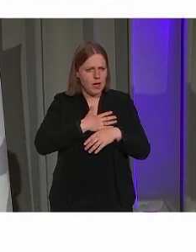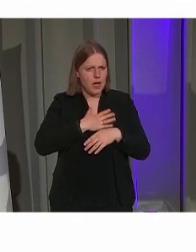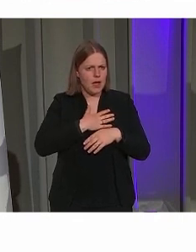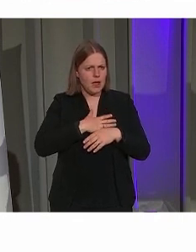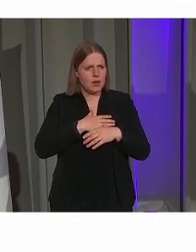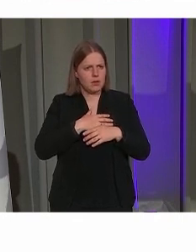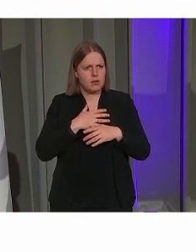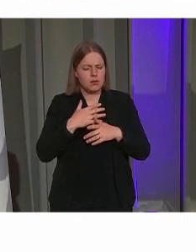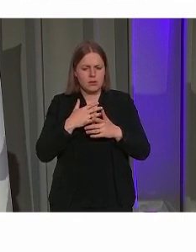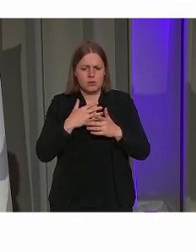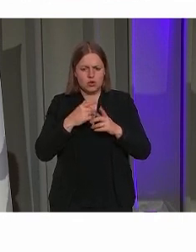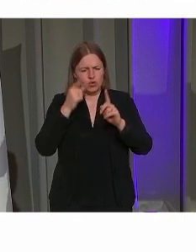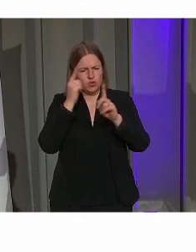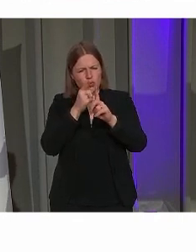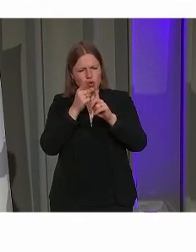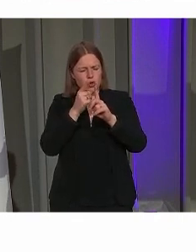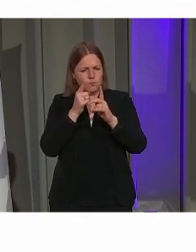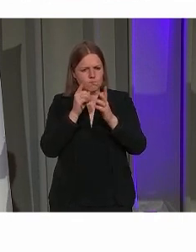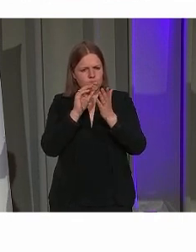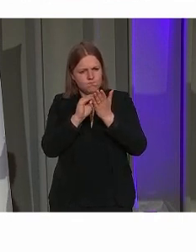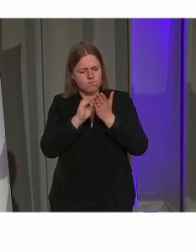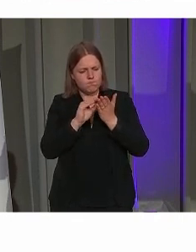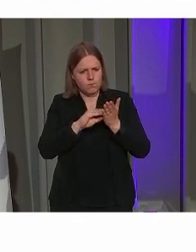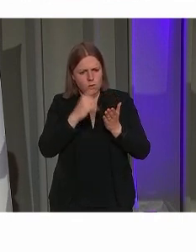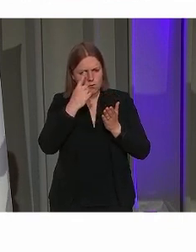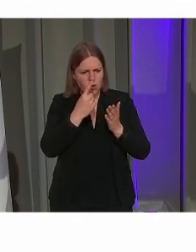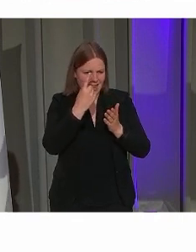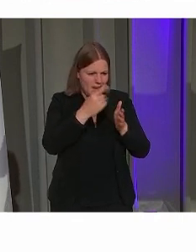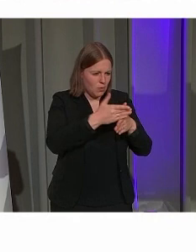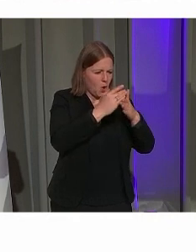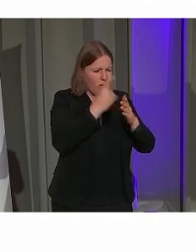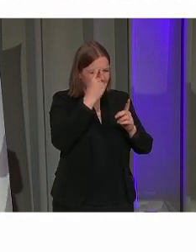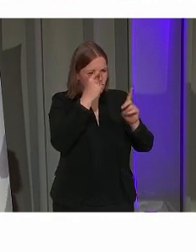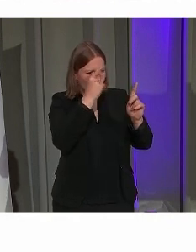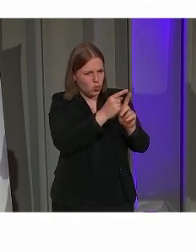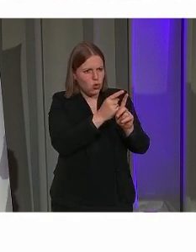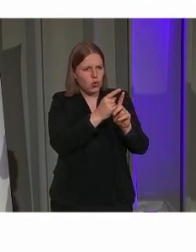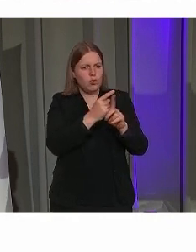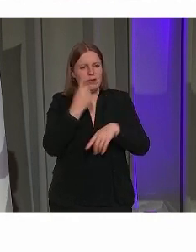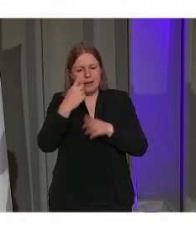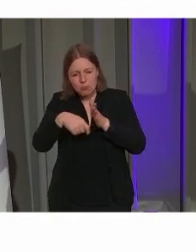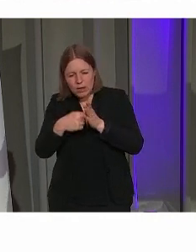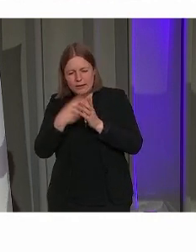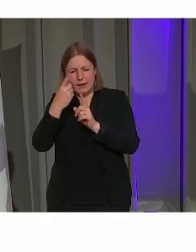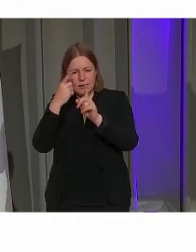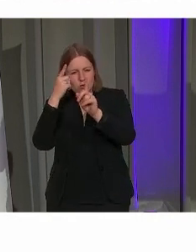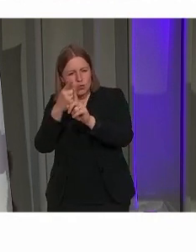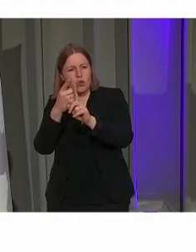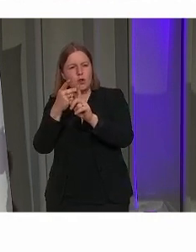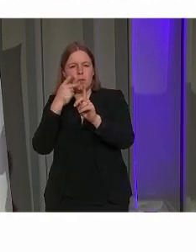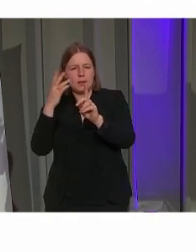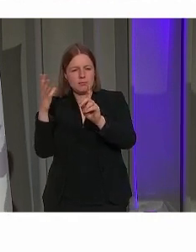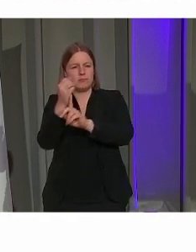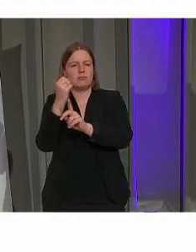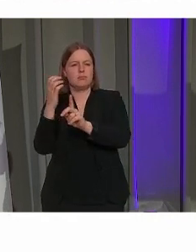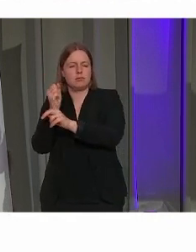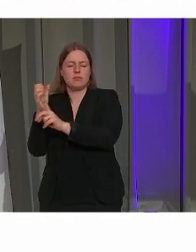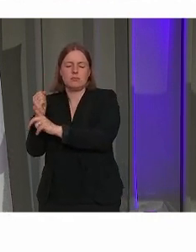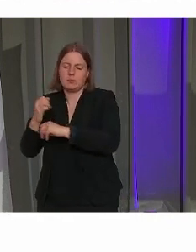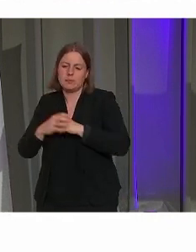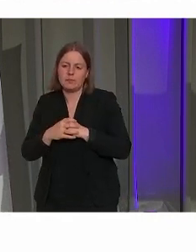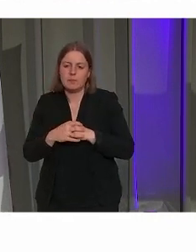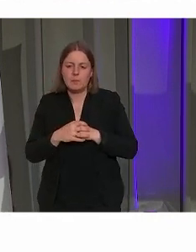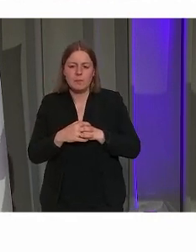regarding policy, well, from our own patrimonium, we have some ambition. We have a level of